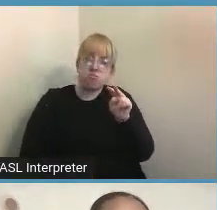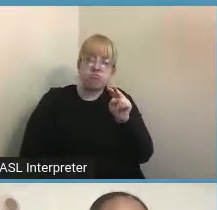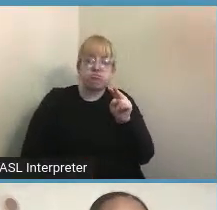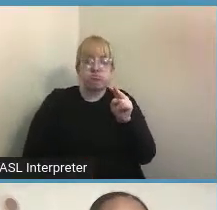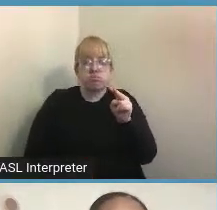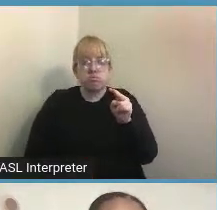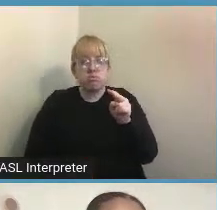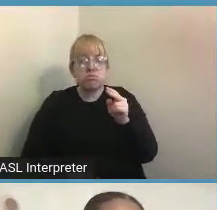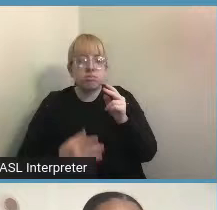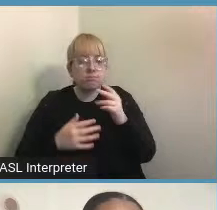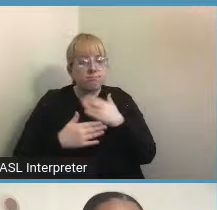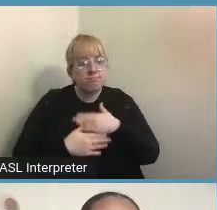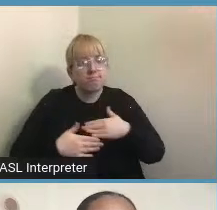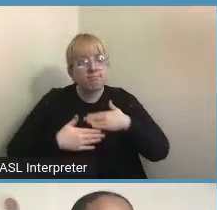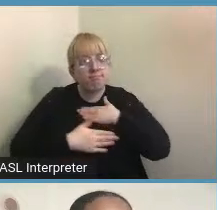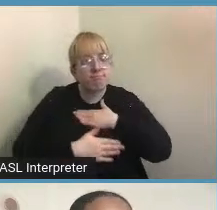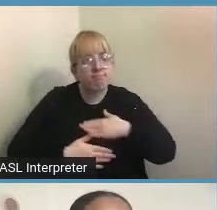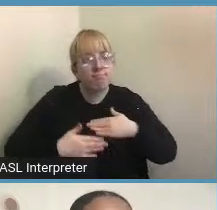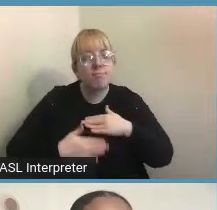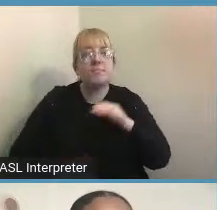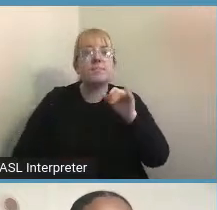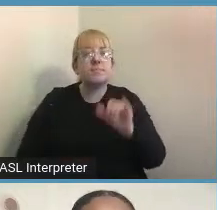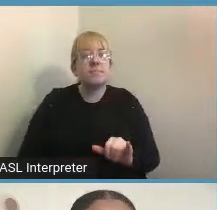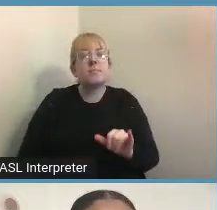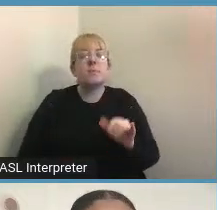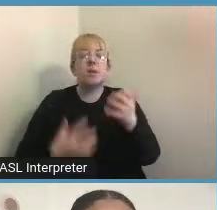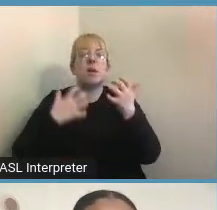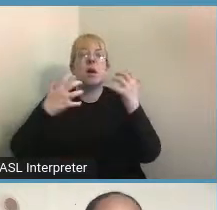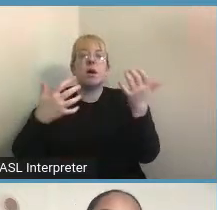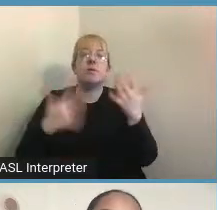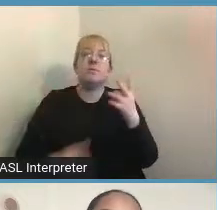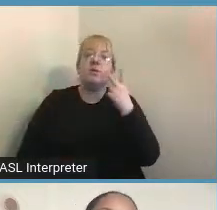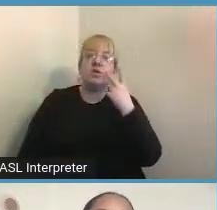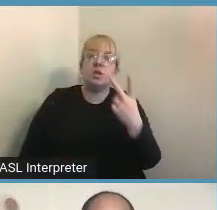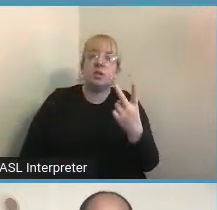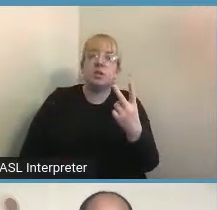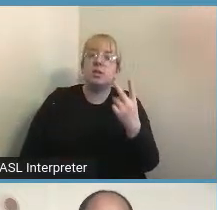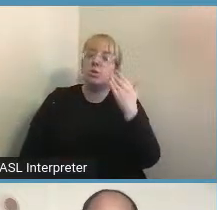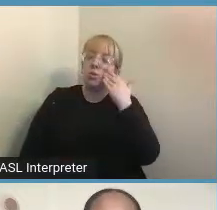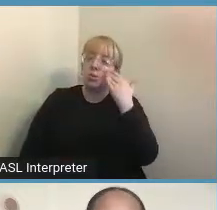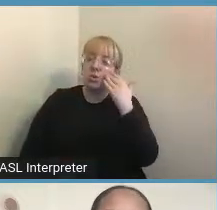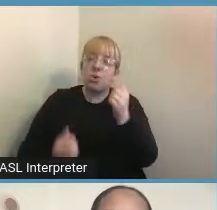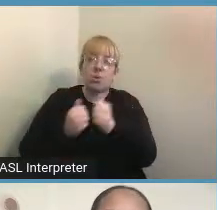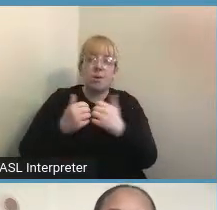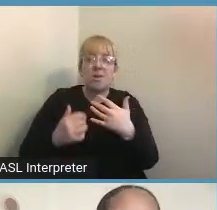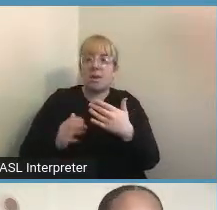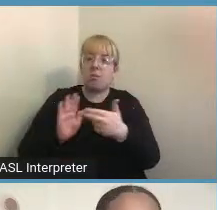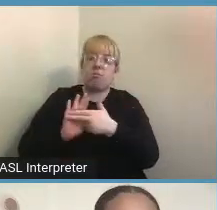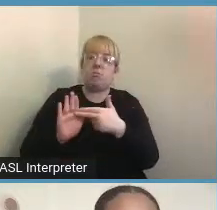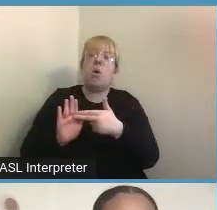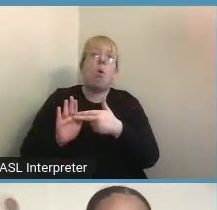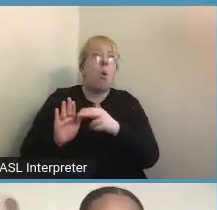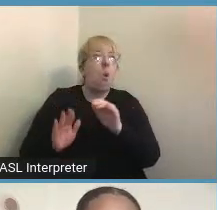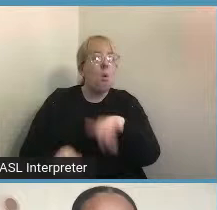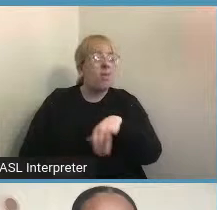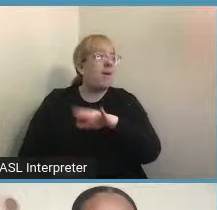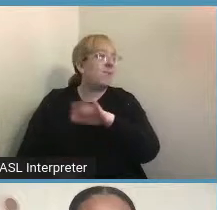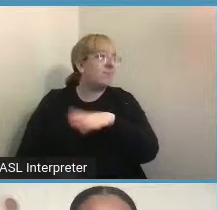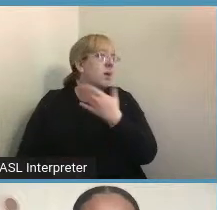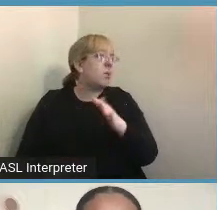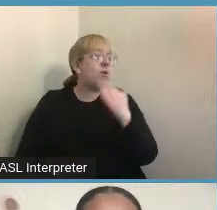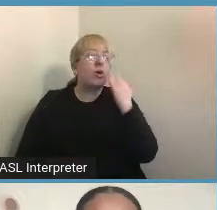your audience sees, whatever you've produced, they know it's you without even having to look at the name or the at mention